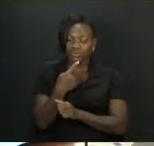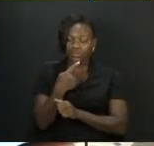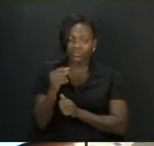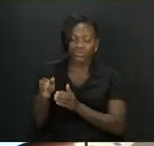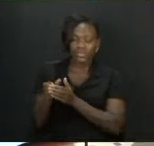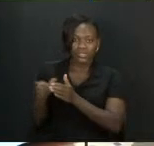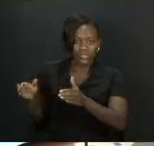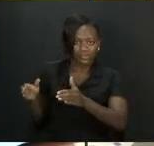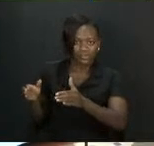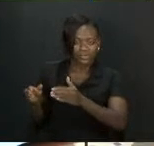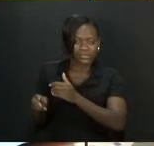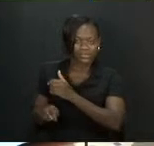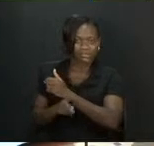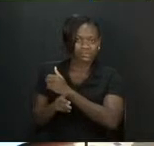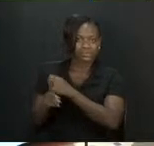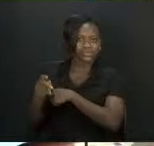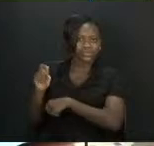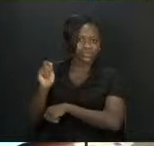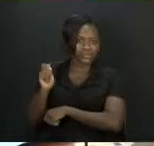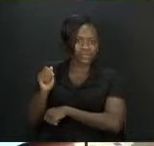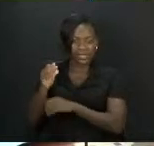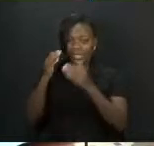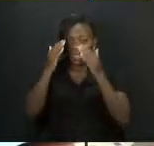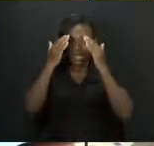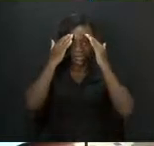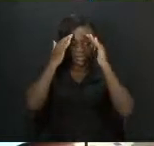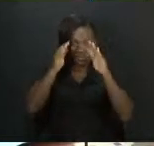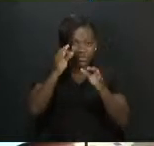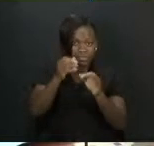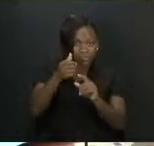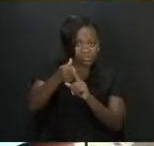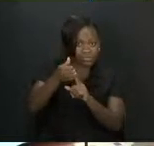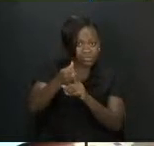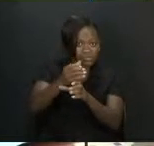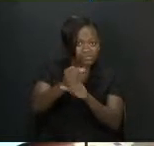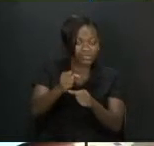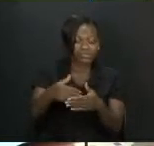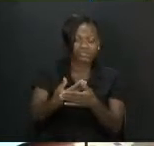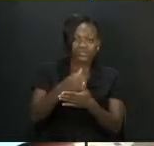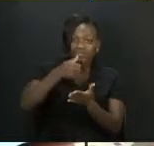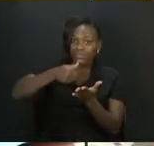Whip. I don't know whether you've received a new letter